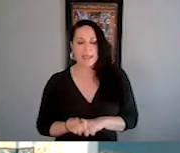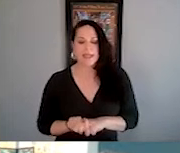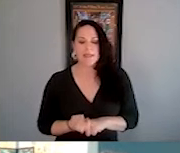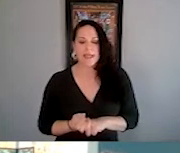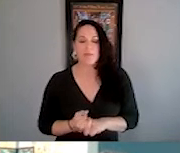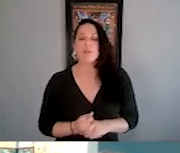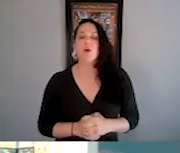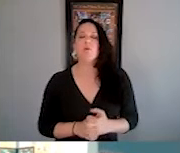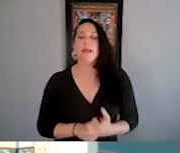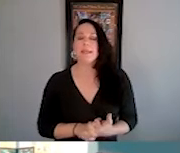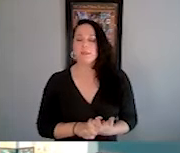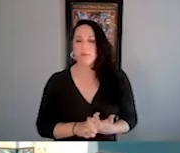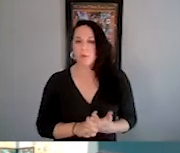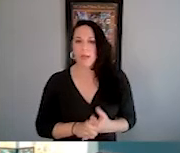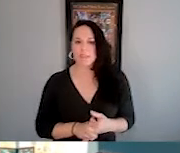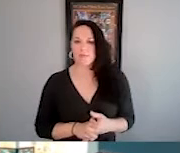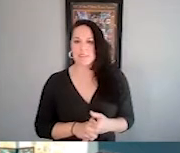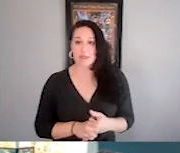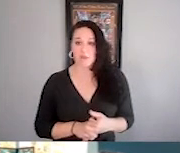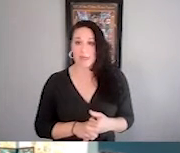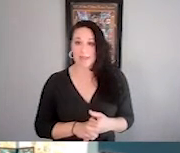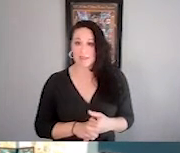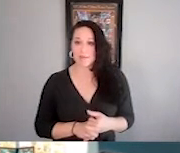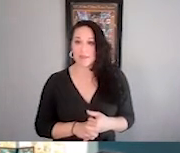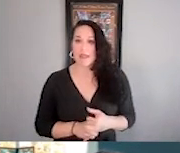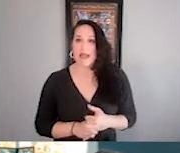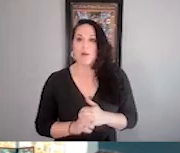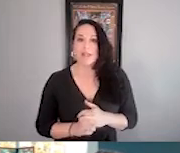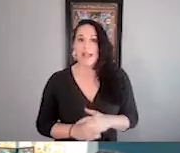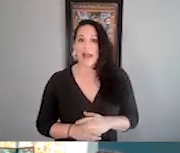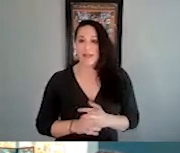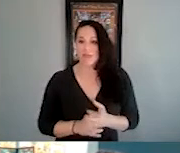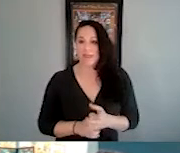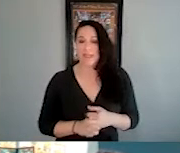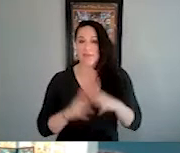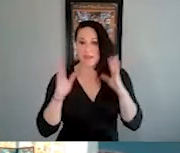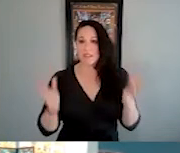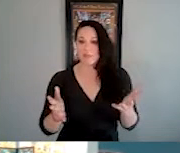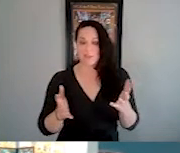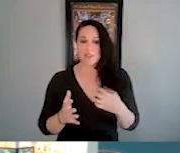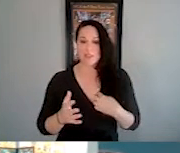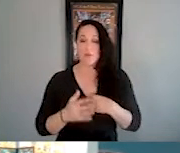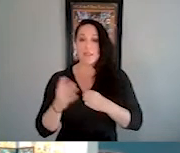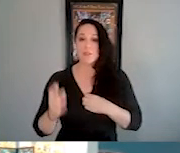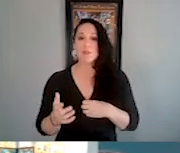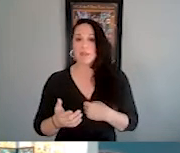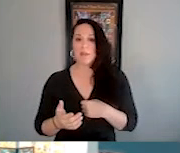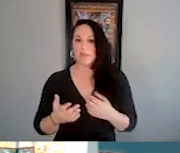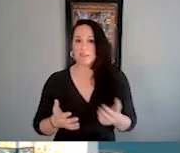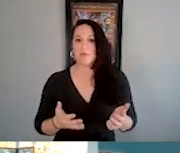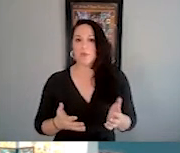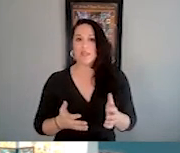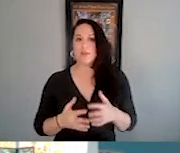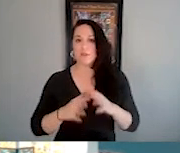day, and said, I'm so ready to be proactive instead of reactive. How can I help after I gave him this information? He's like, we can do